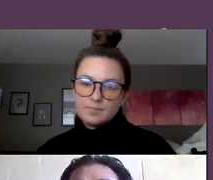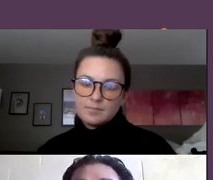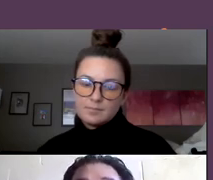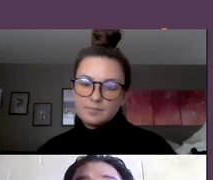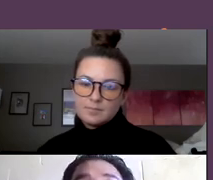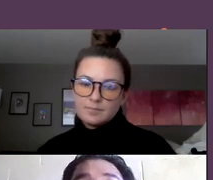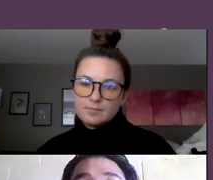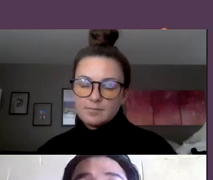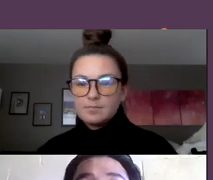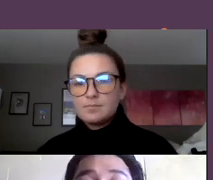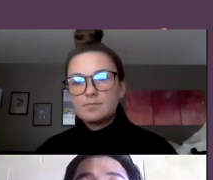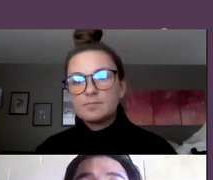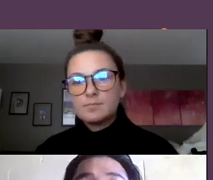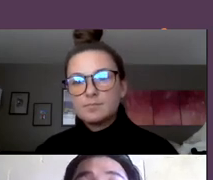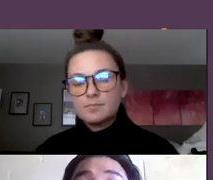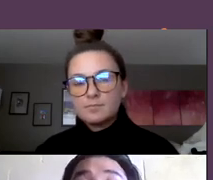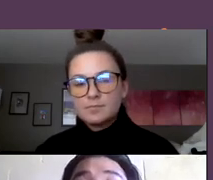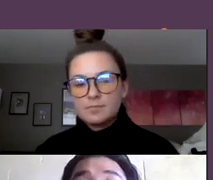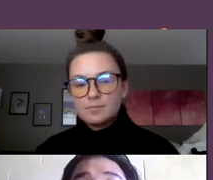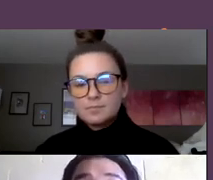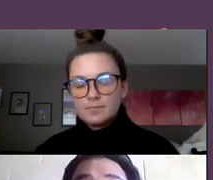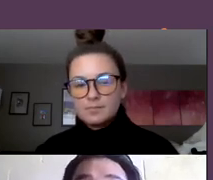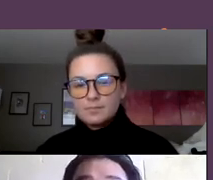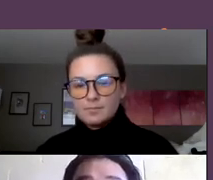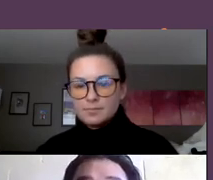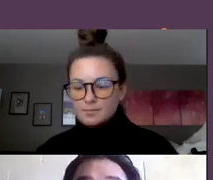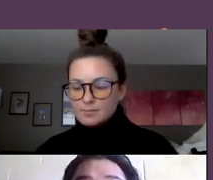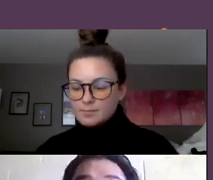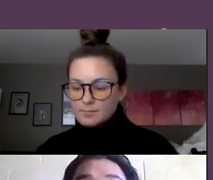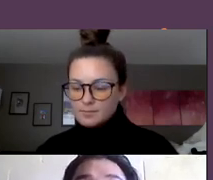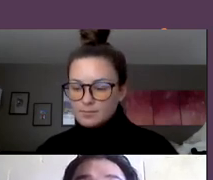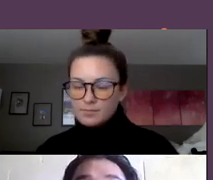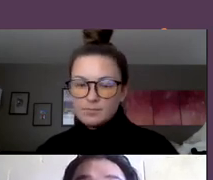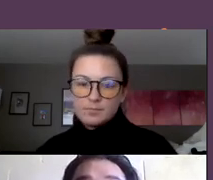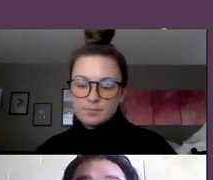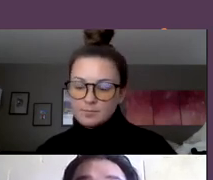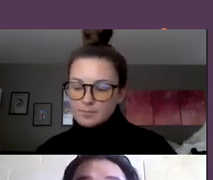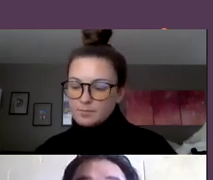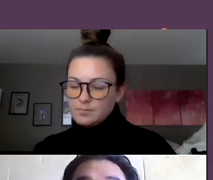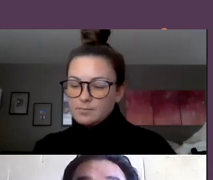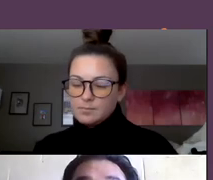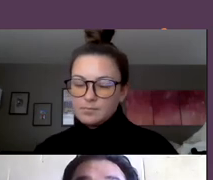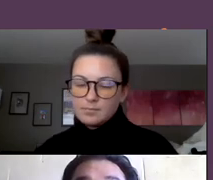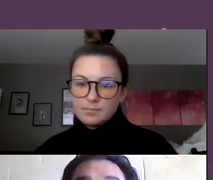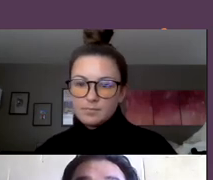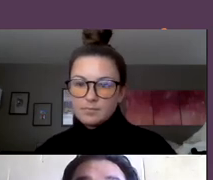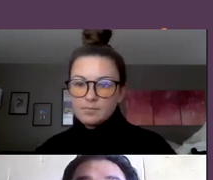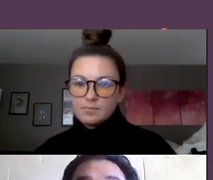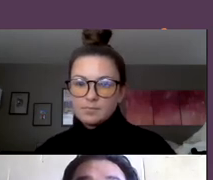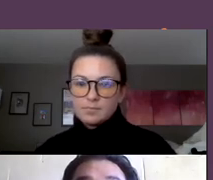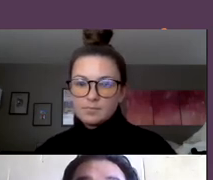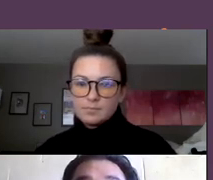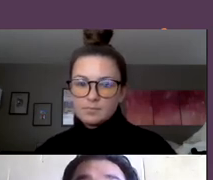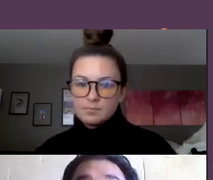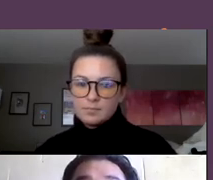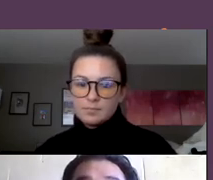has defined her identity and purpose and professional education and personal endeavors. She has chosen